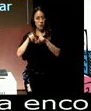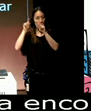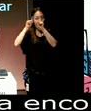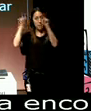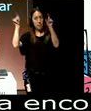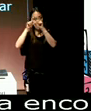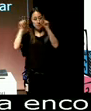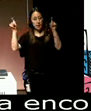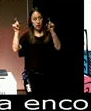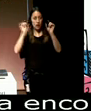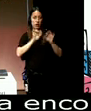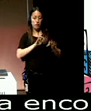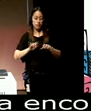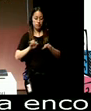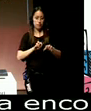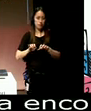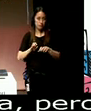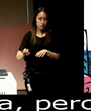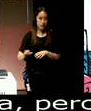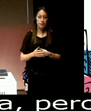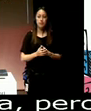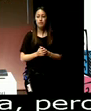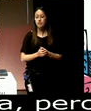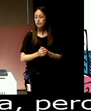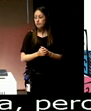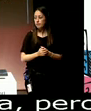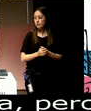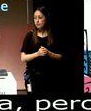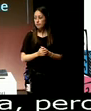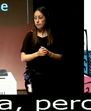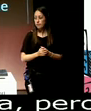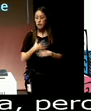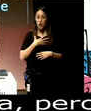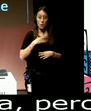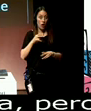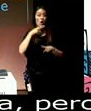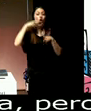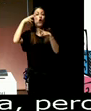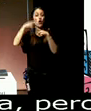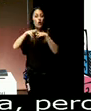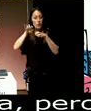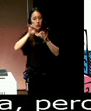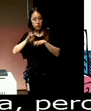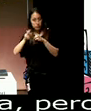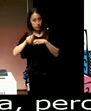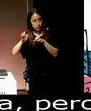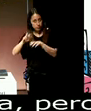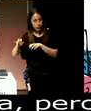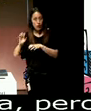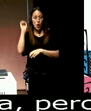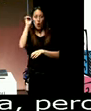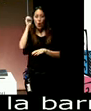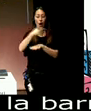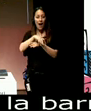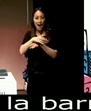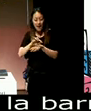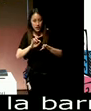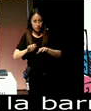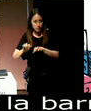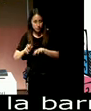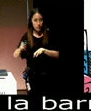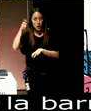can enter either the name of a region, a city, or a street. The results are